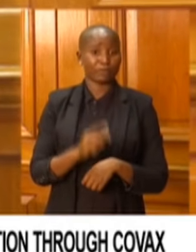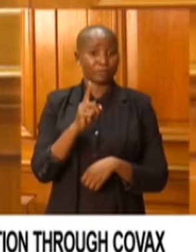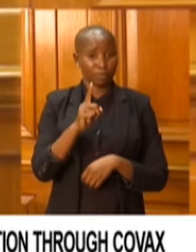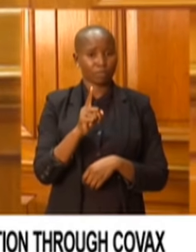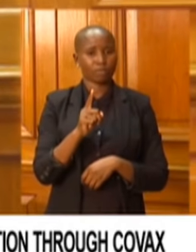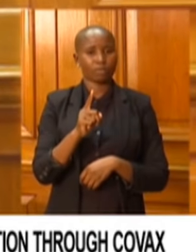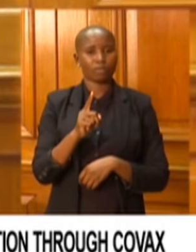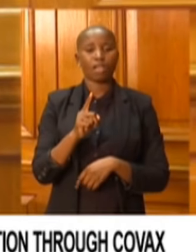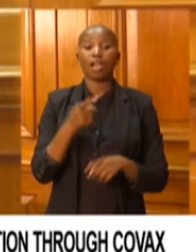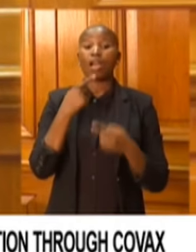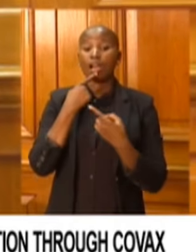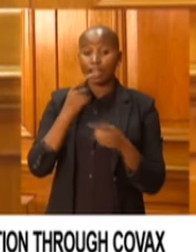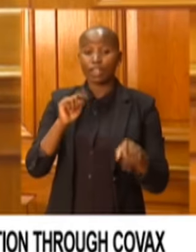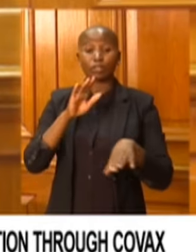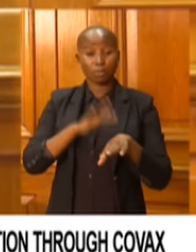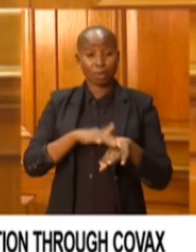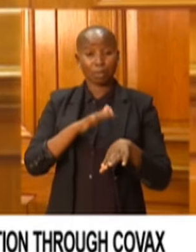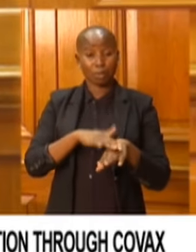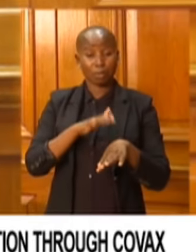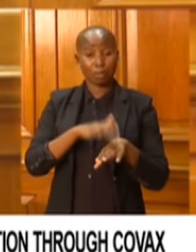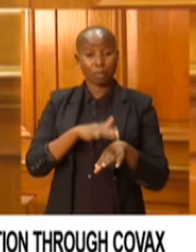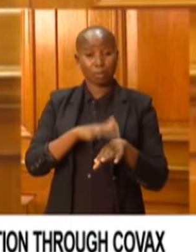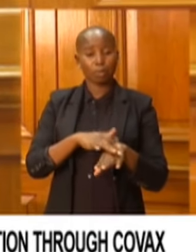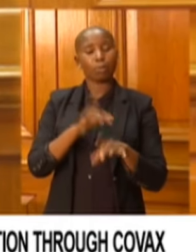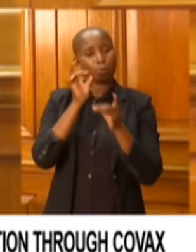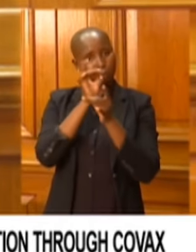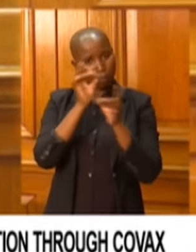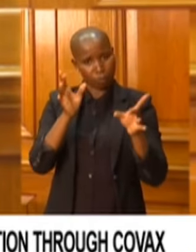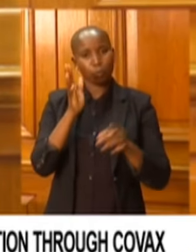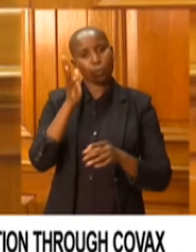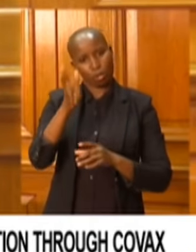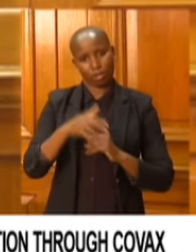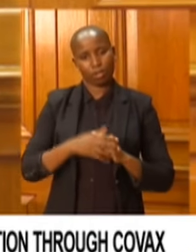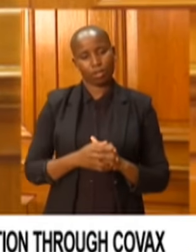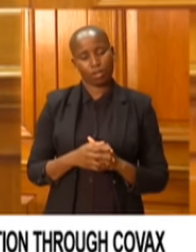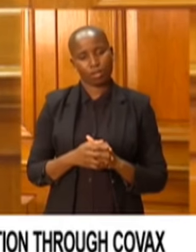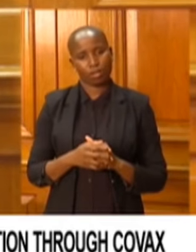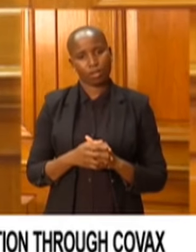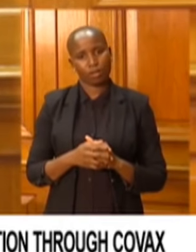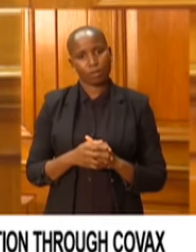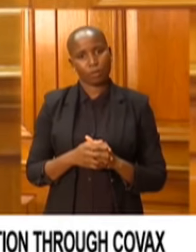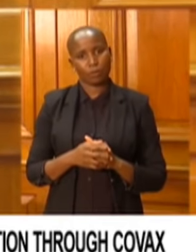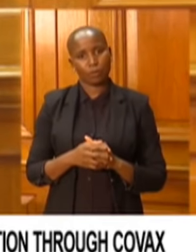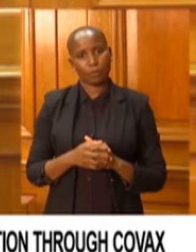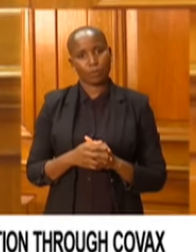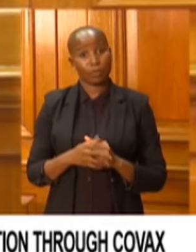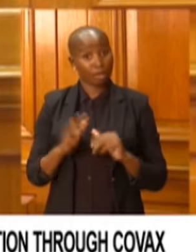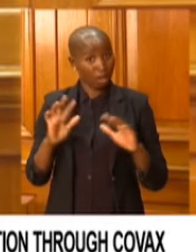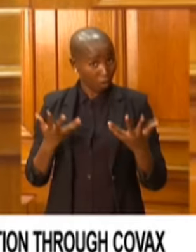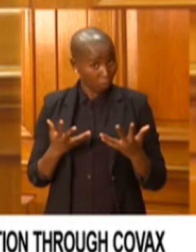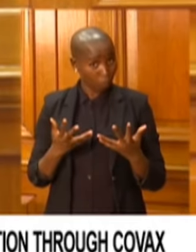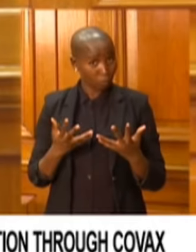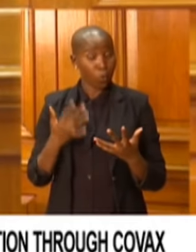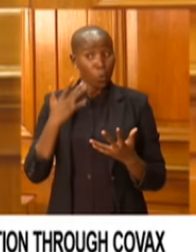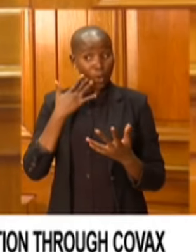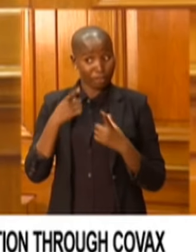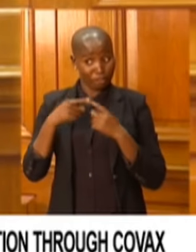announcement as we conclude our negotiations with these vaccine developers